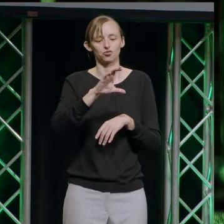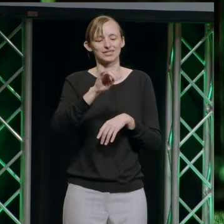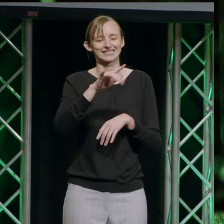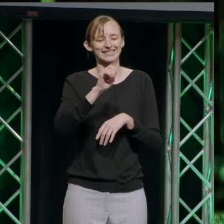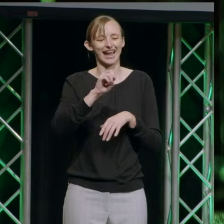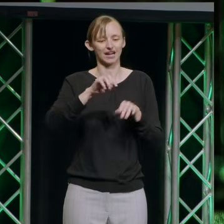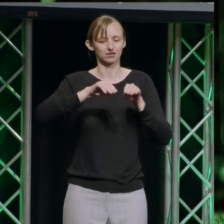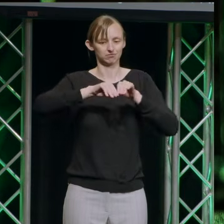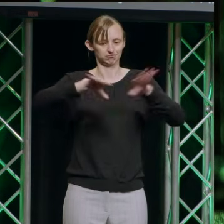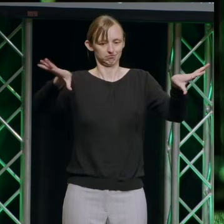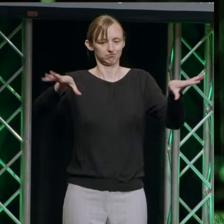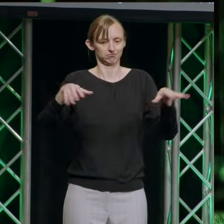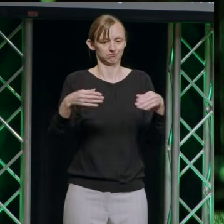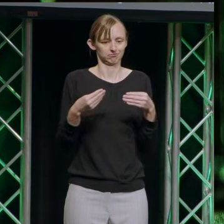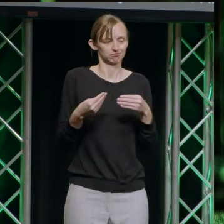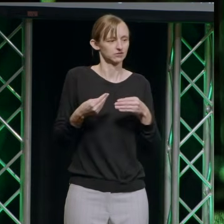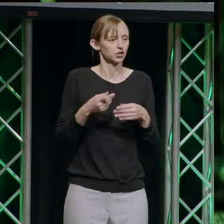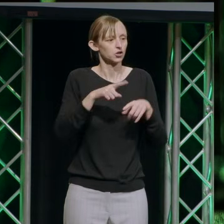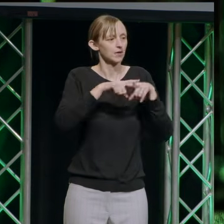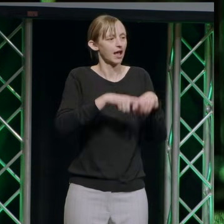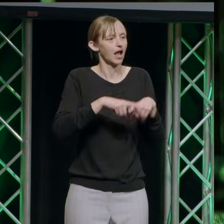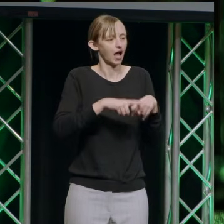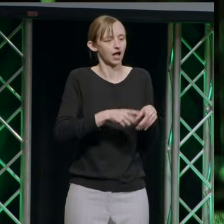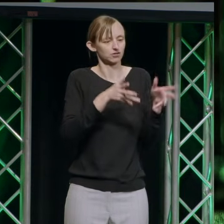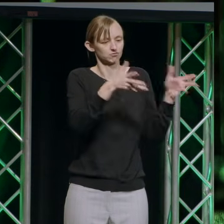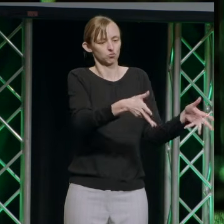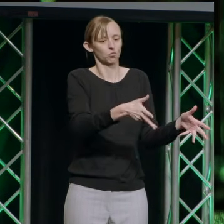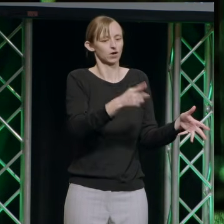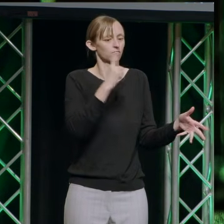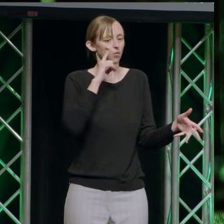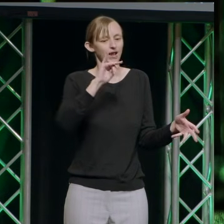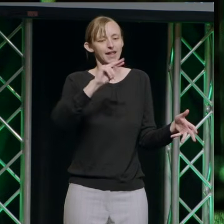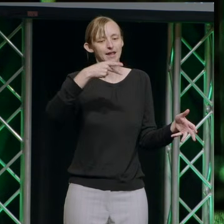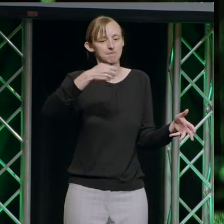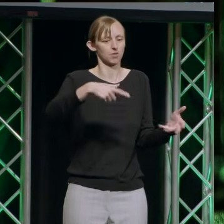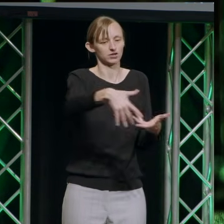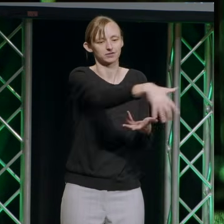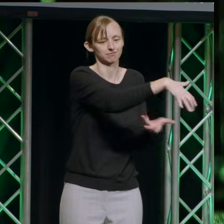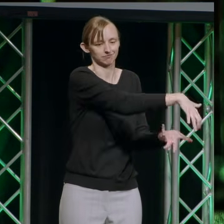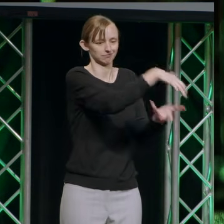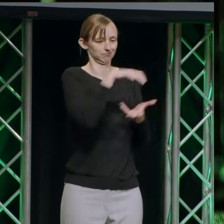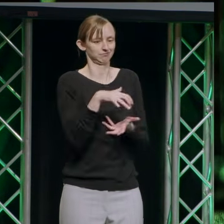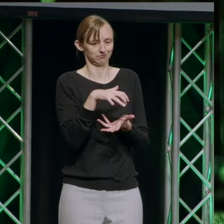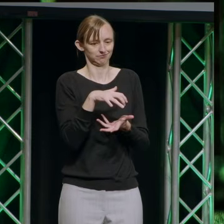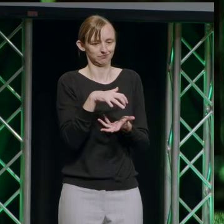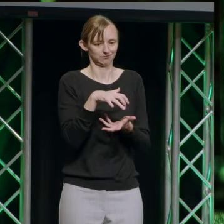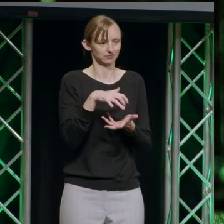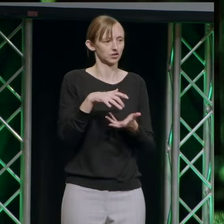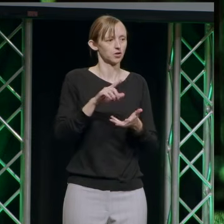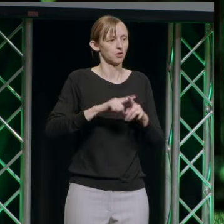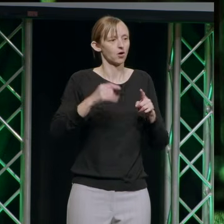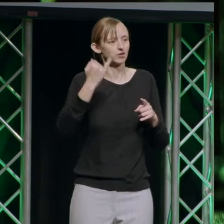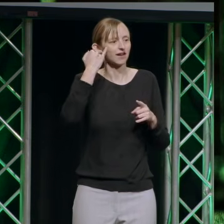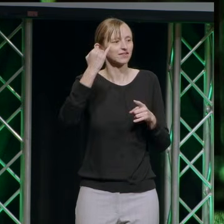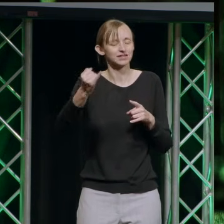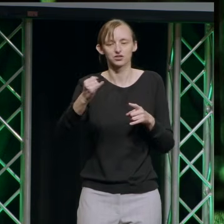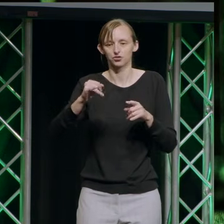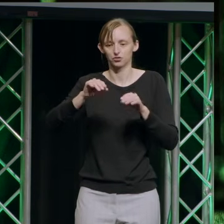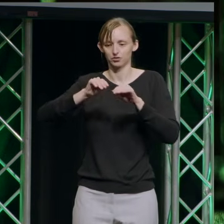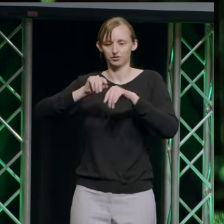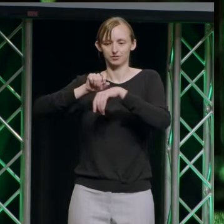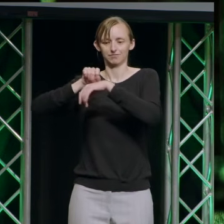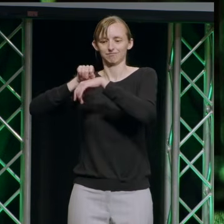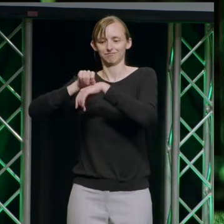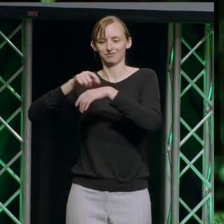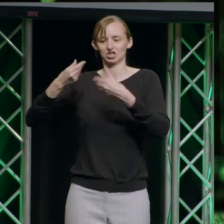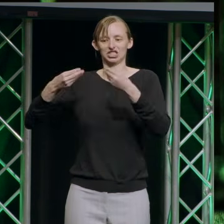on waste as an input. I'm curious of how, but you also have ambitions to get into all these brands globally, et